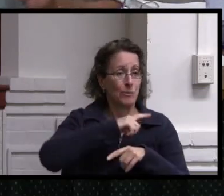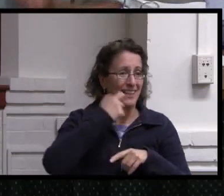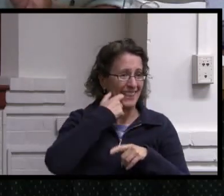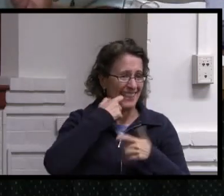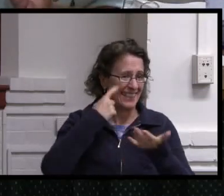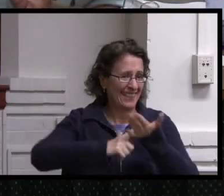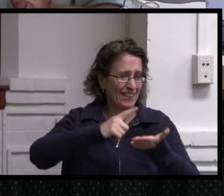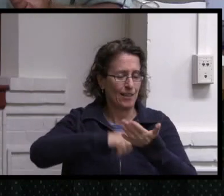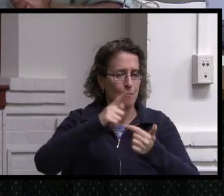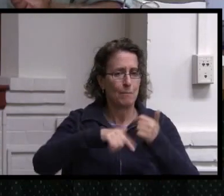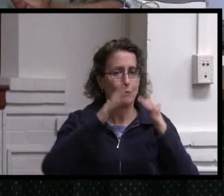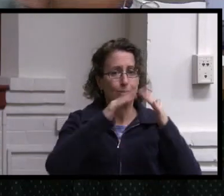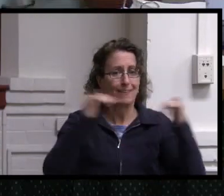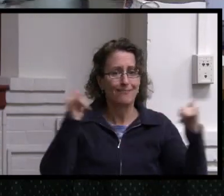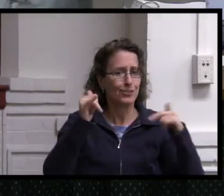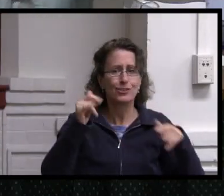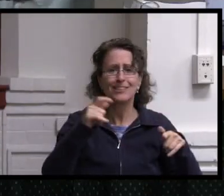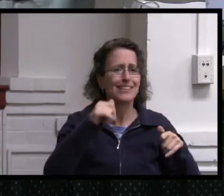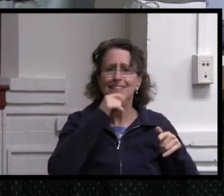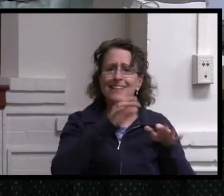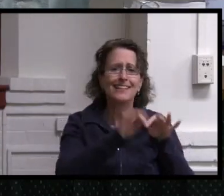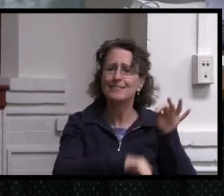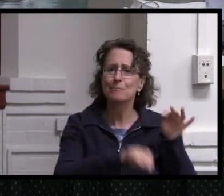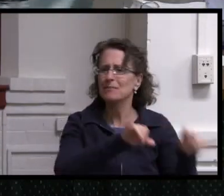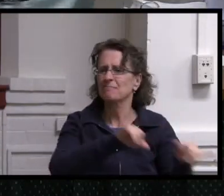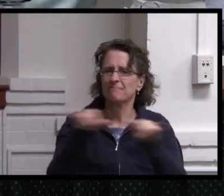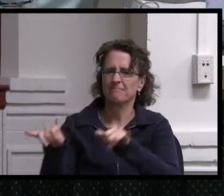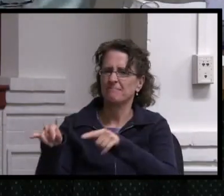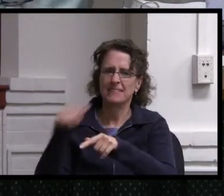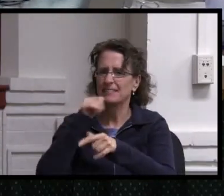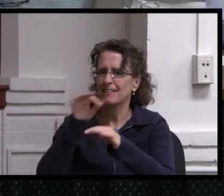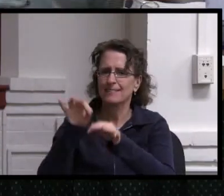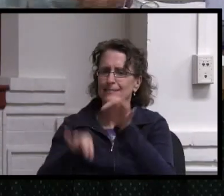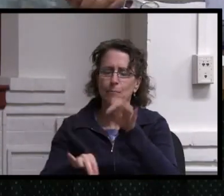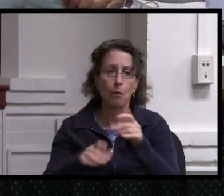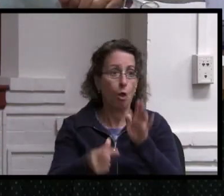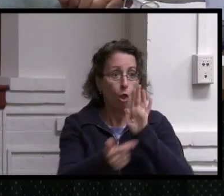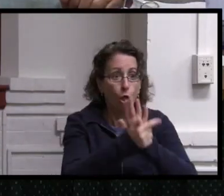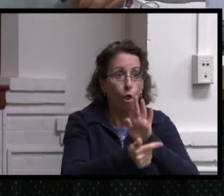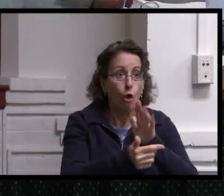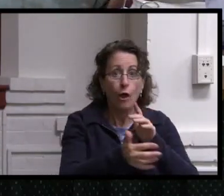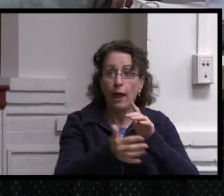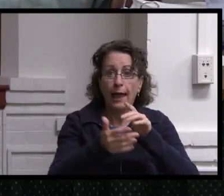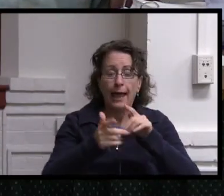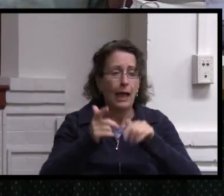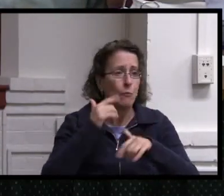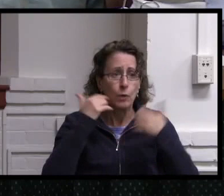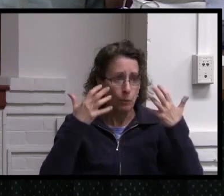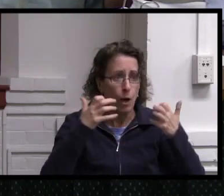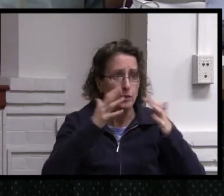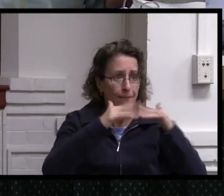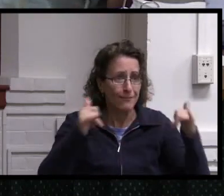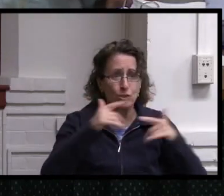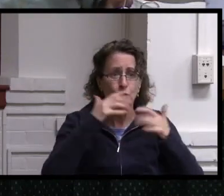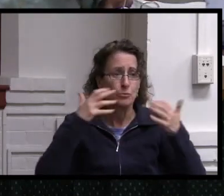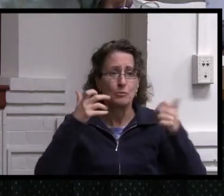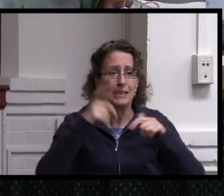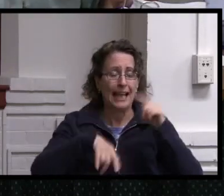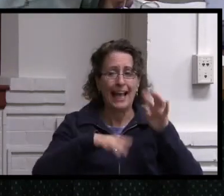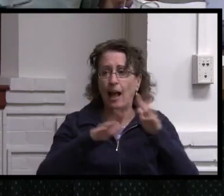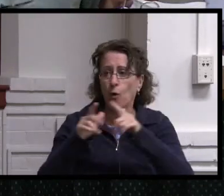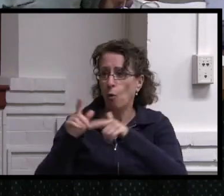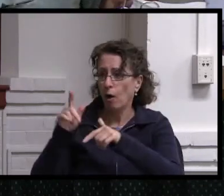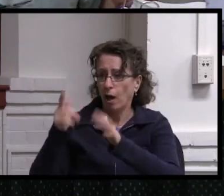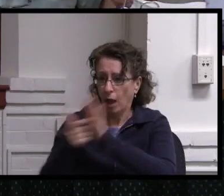It's just not, you know, okay, let's ban it, or let's get rid of it. It's not going to happen. So